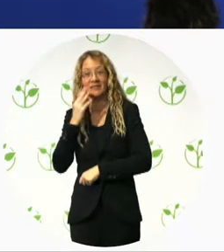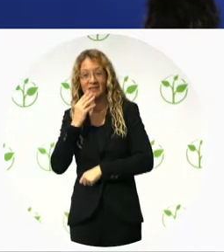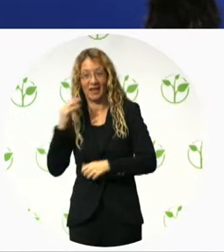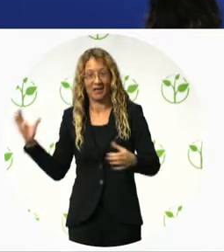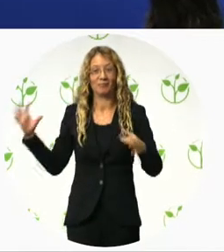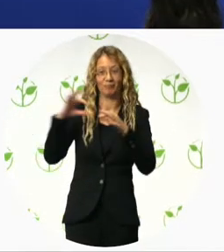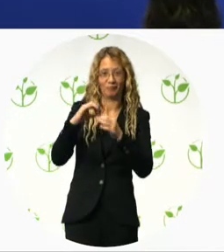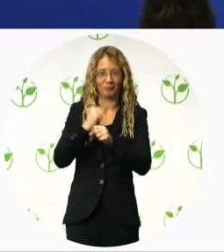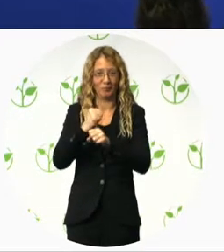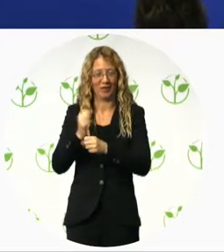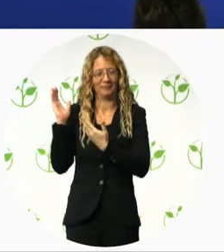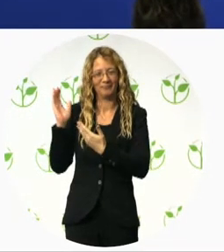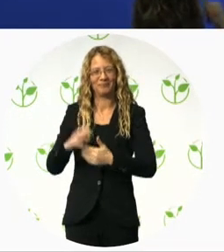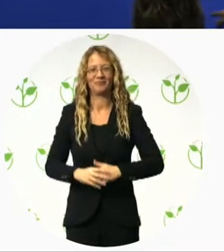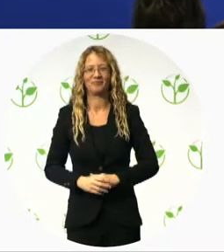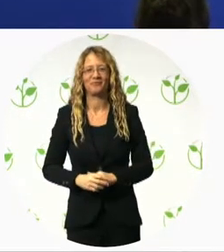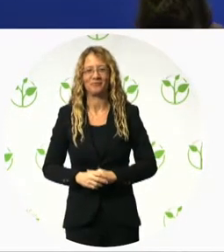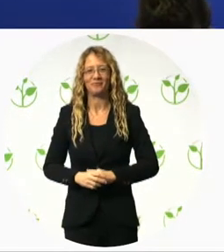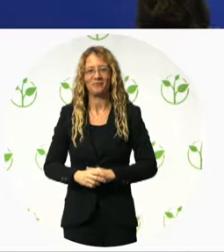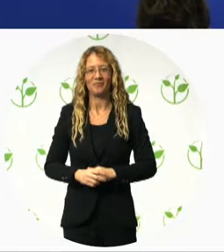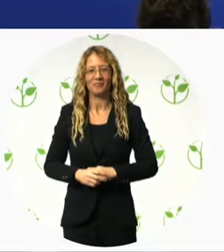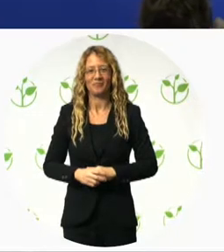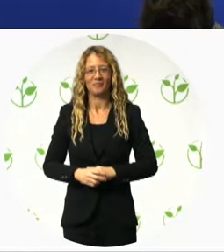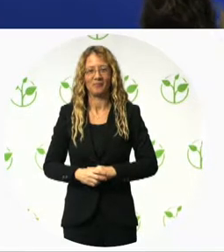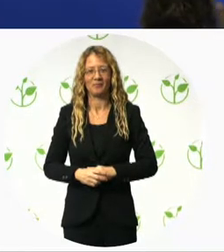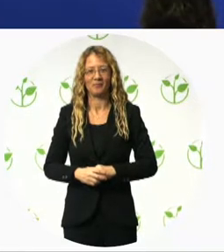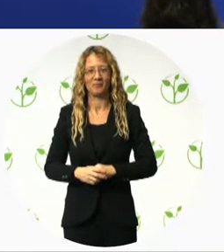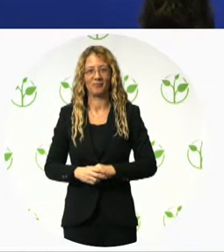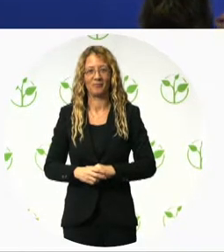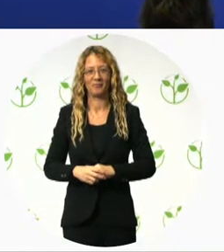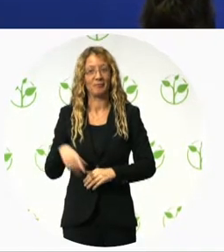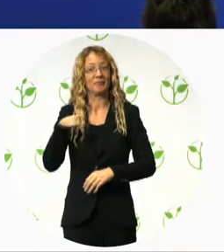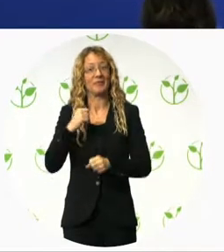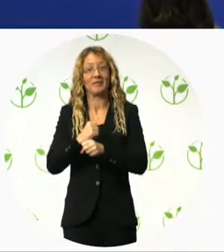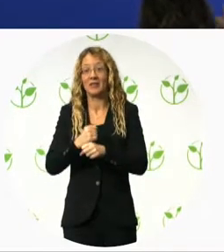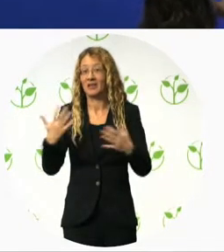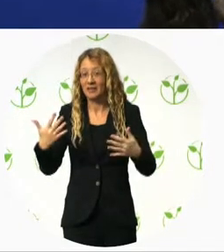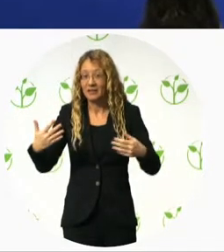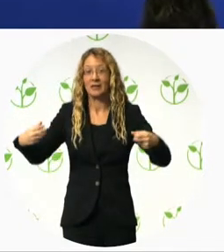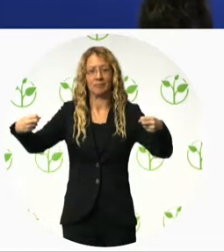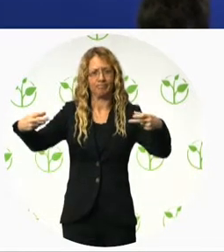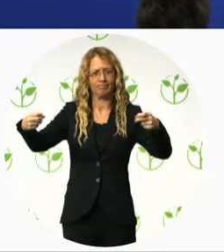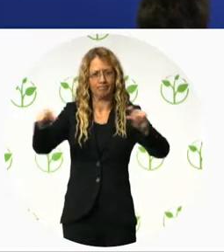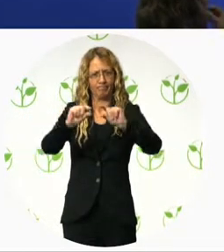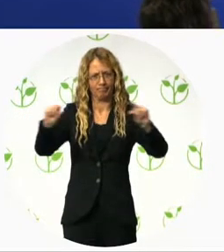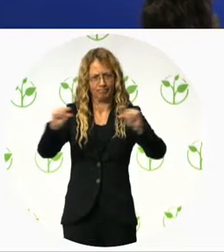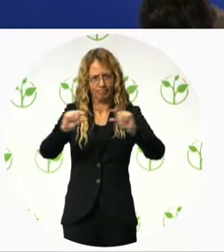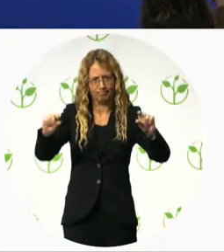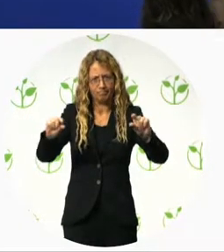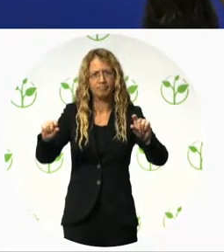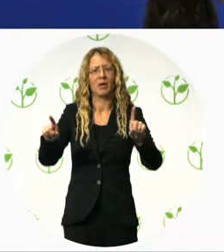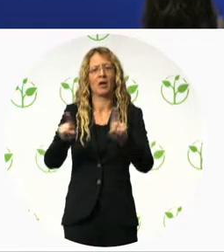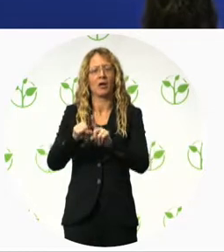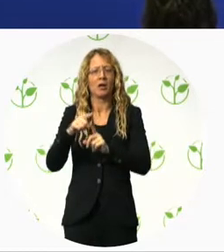So our app provides closed captions, multilingual subtitles, amplification, audio description, and dubbing directly to the user's own